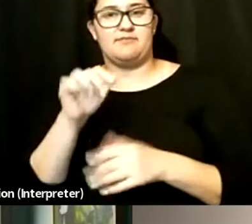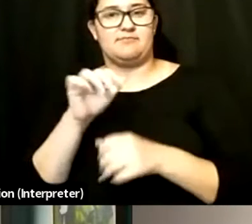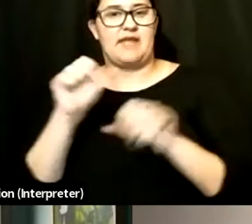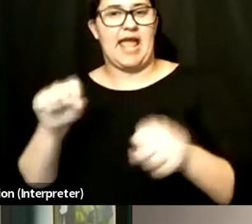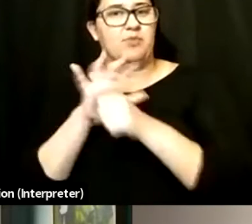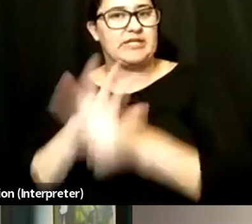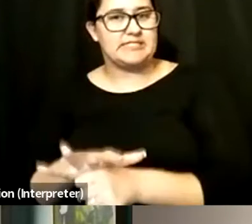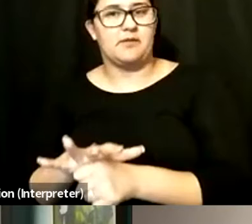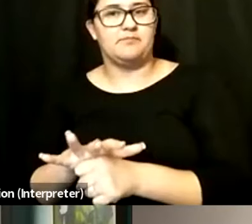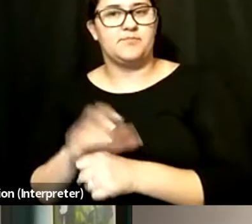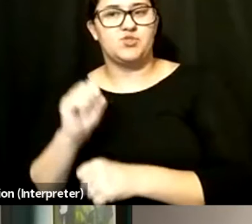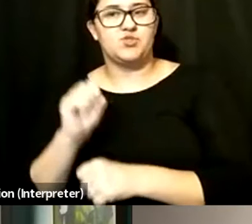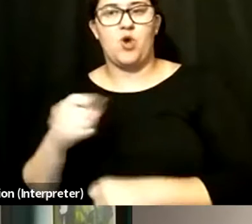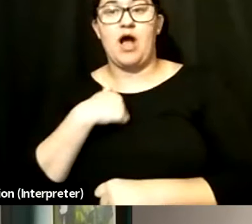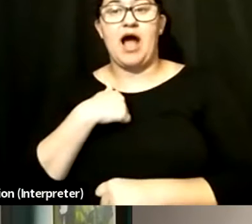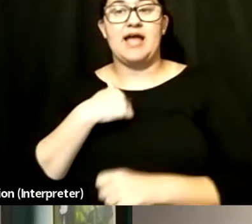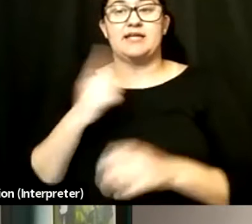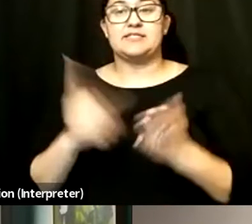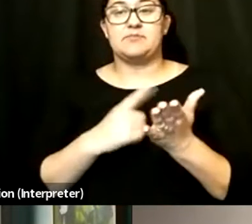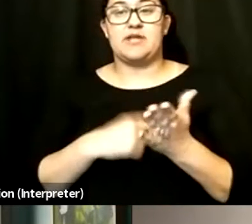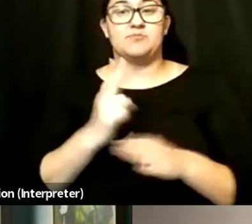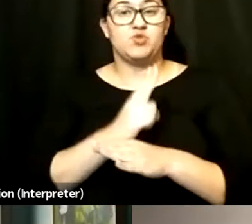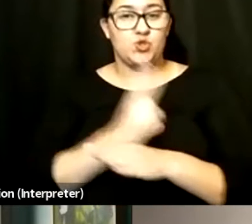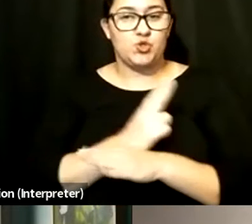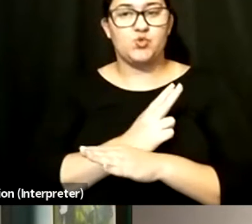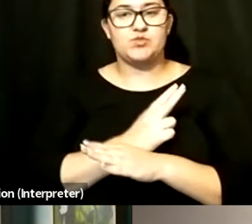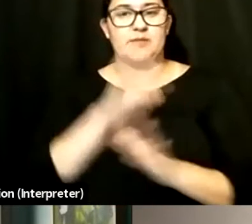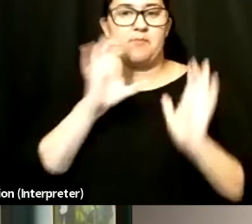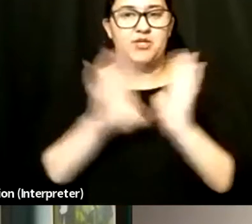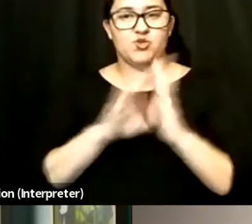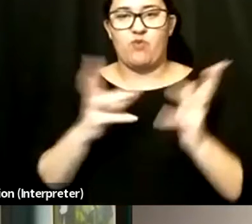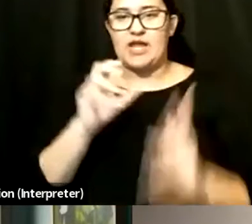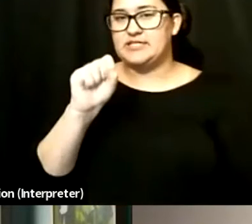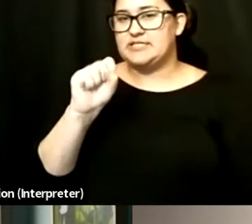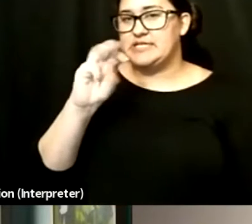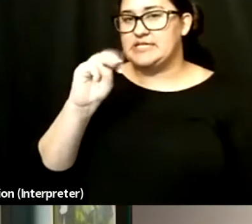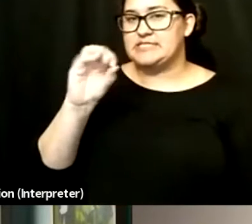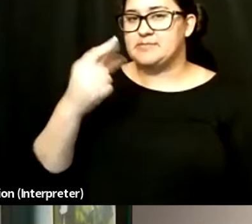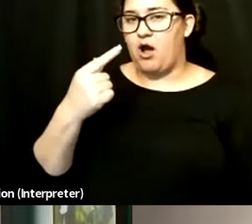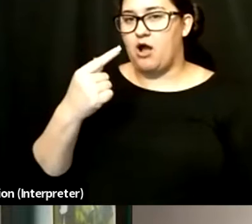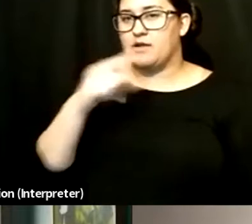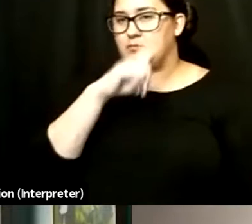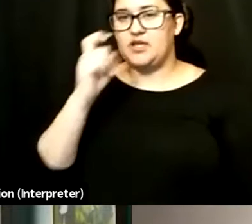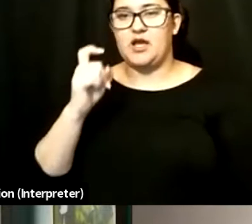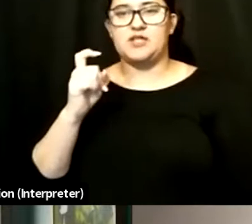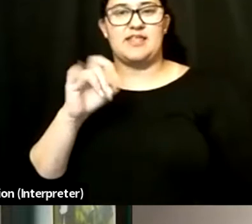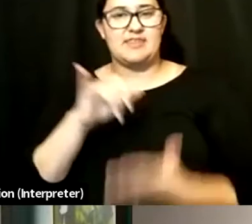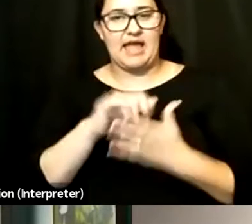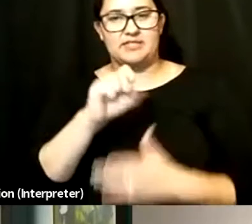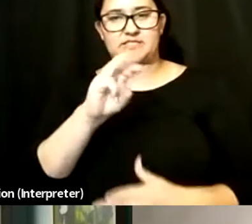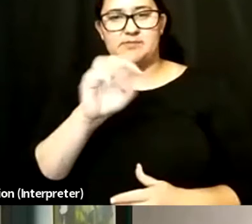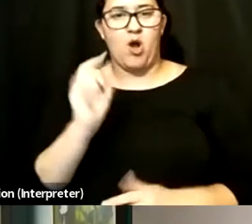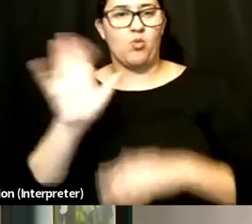sometimes I use a graphic of smog because smog is something that we're all taking in, including